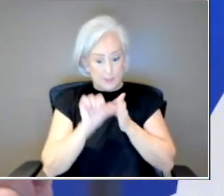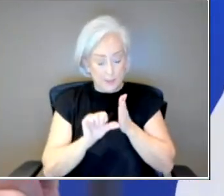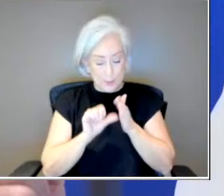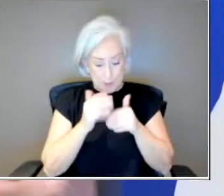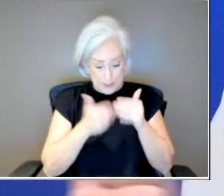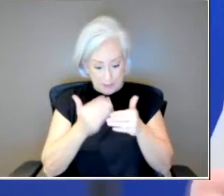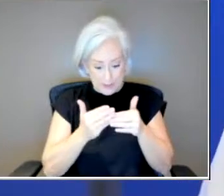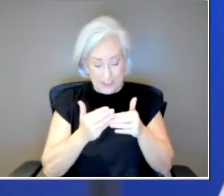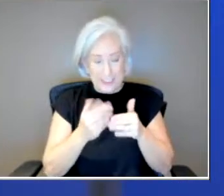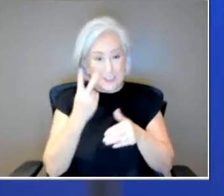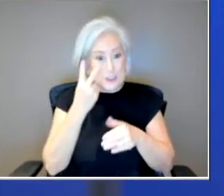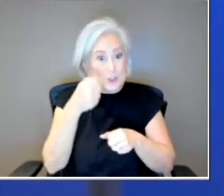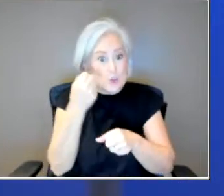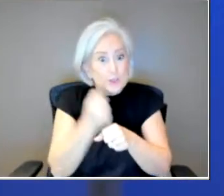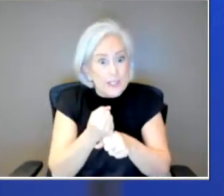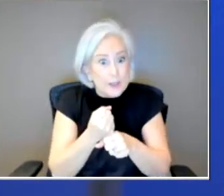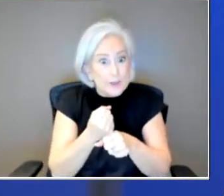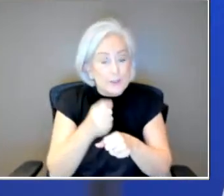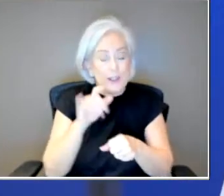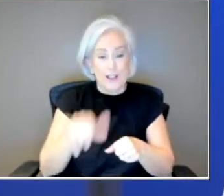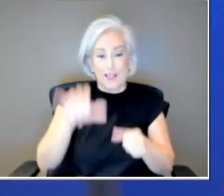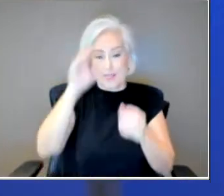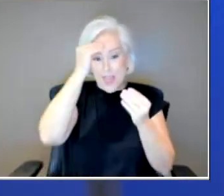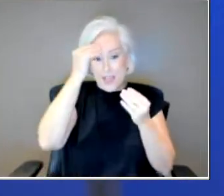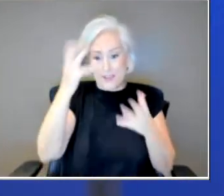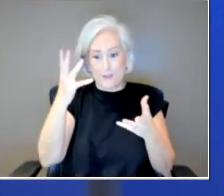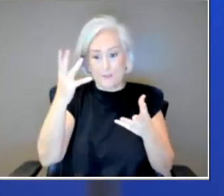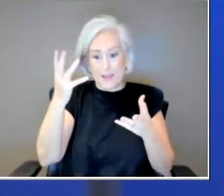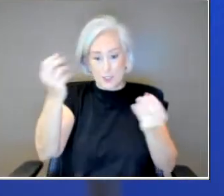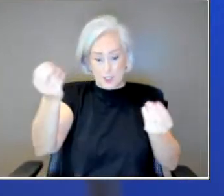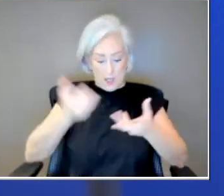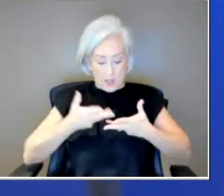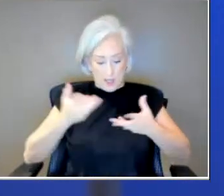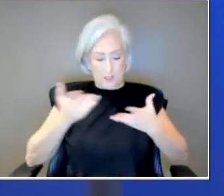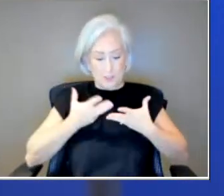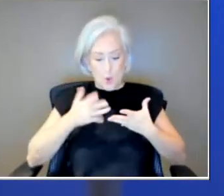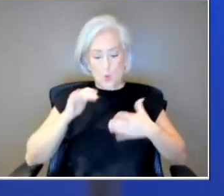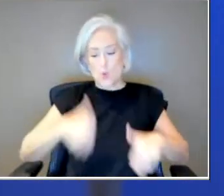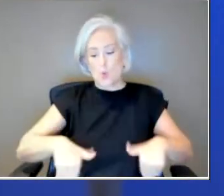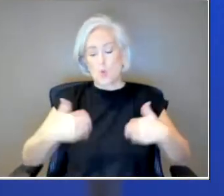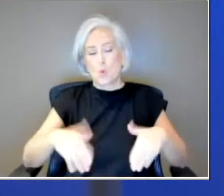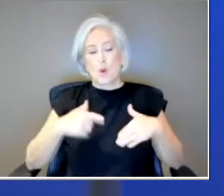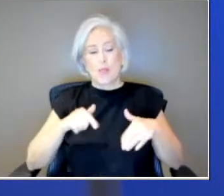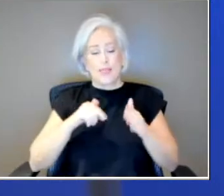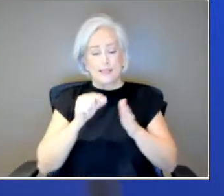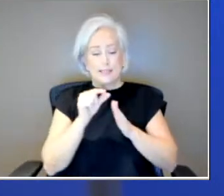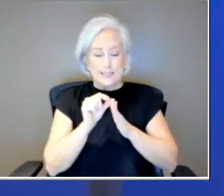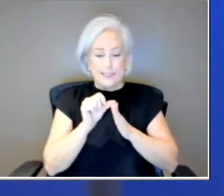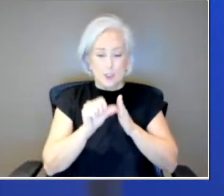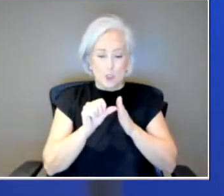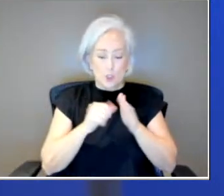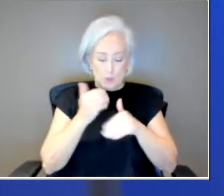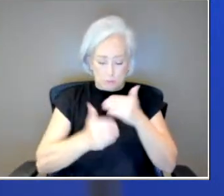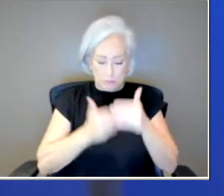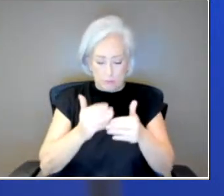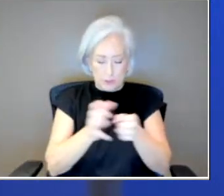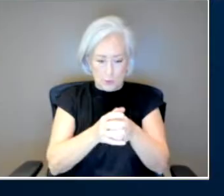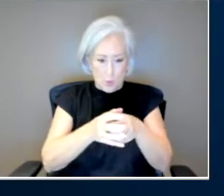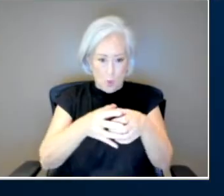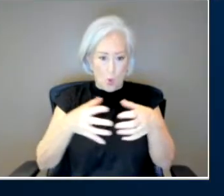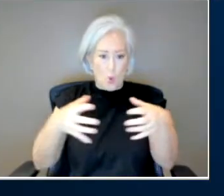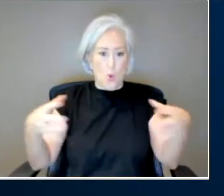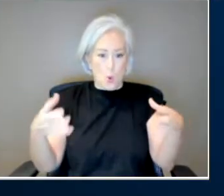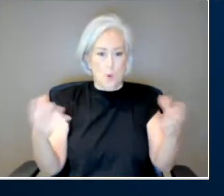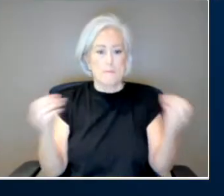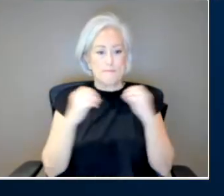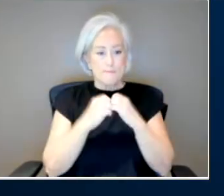information has come out, we've been able to really grow and had the support and had justification to grow this as a service line. Deb